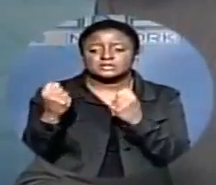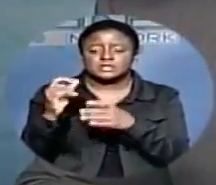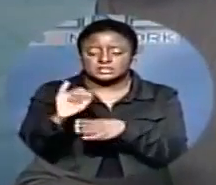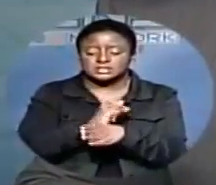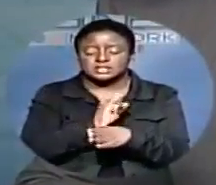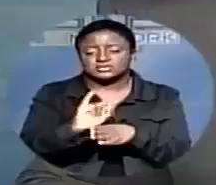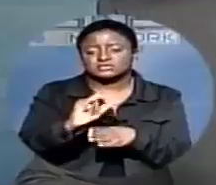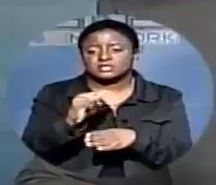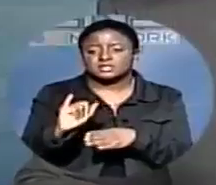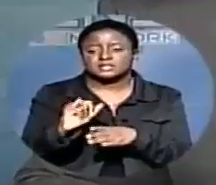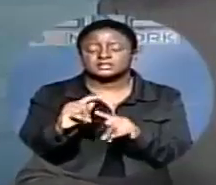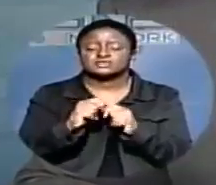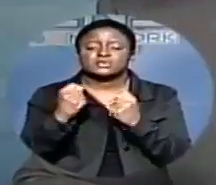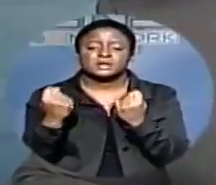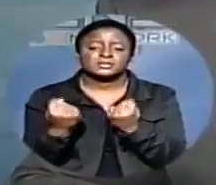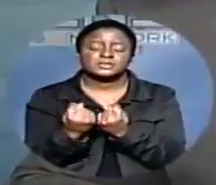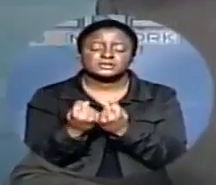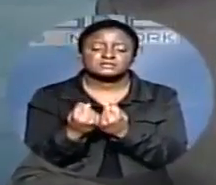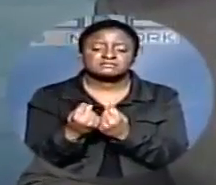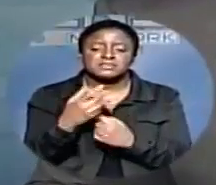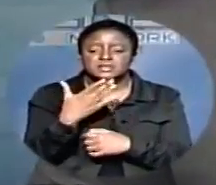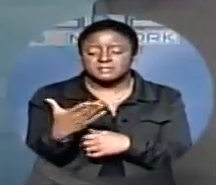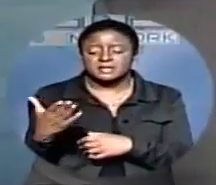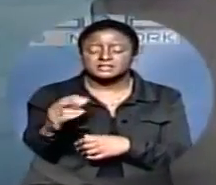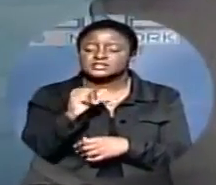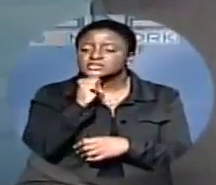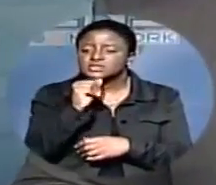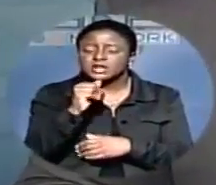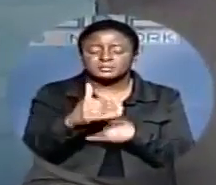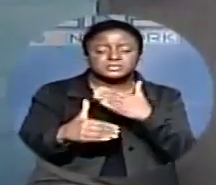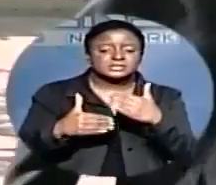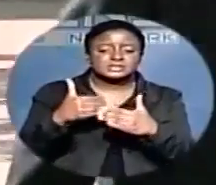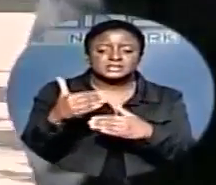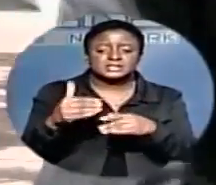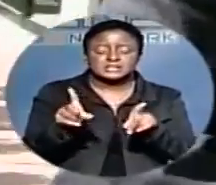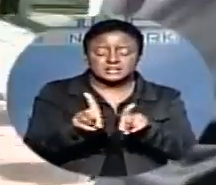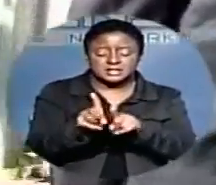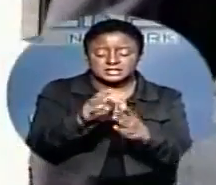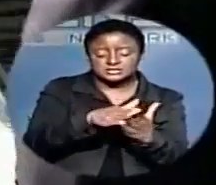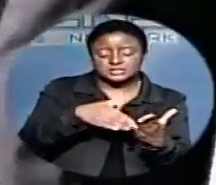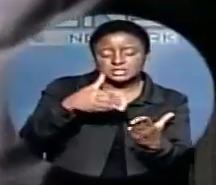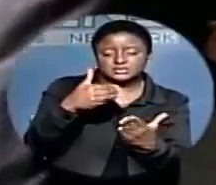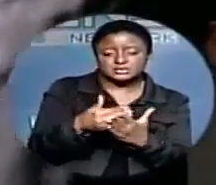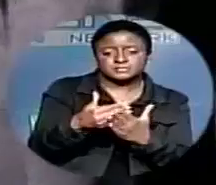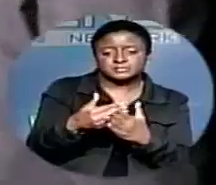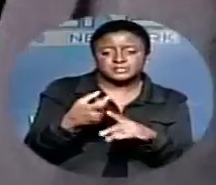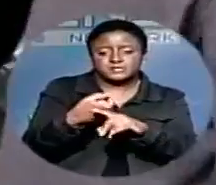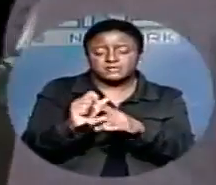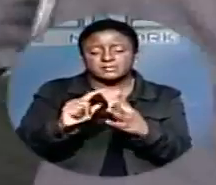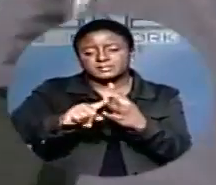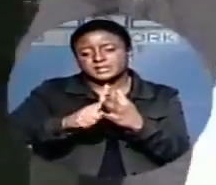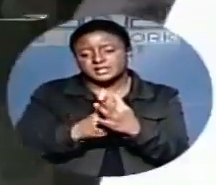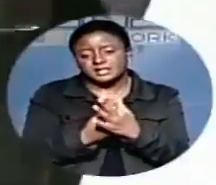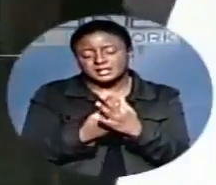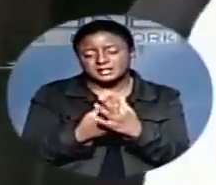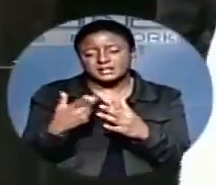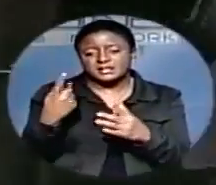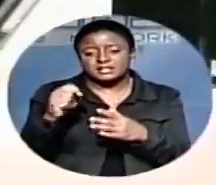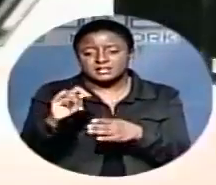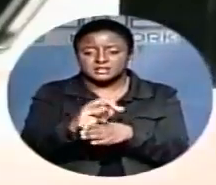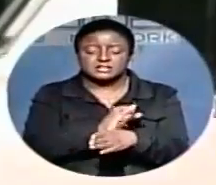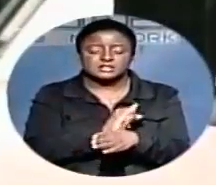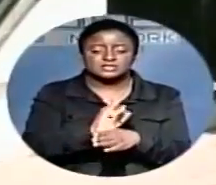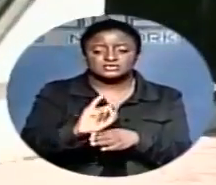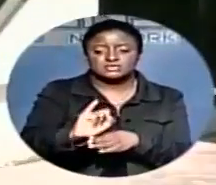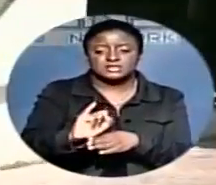not proceed as scheduled. Fern Carey has the details. From the outset, the Industrial Tribunal panel stressed they only